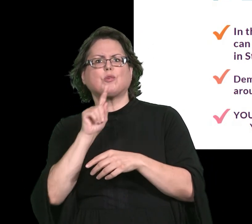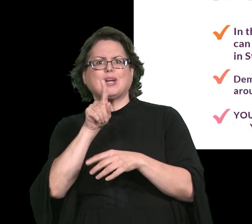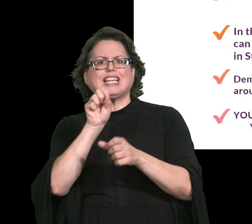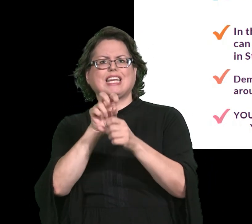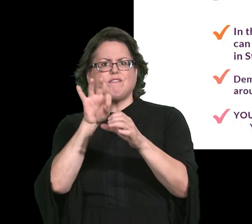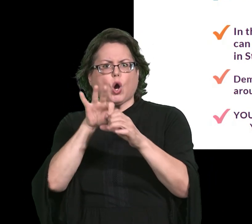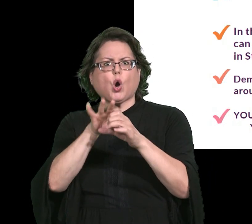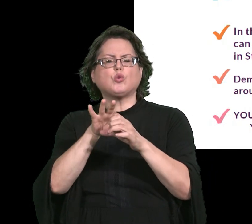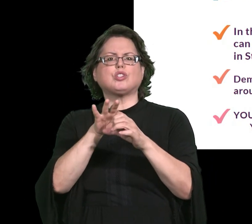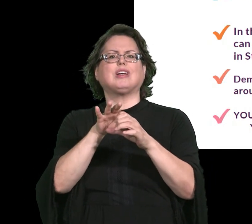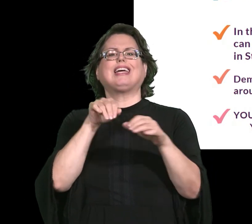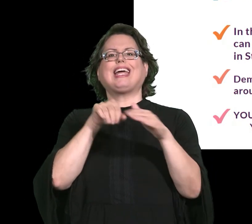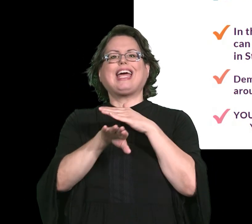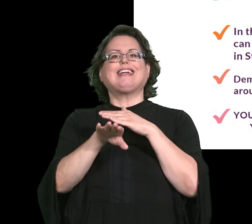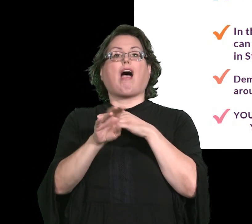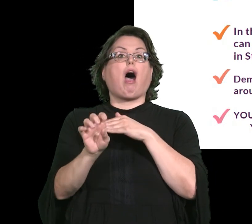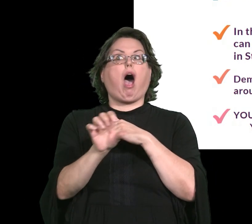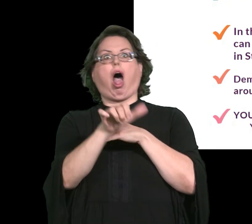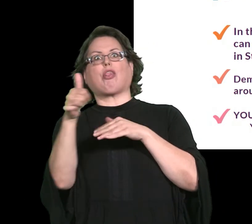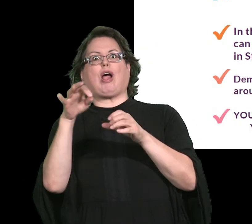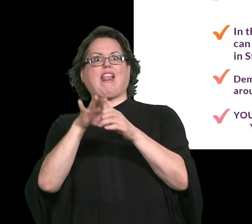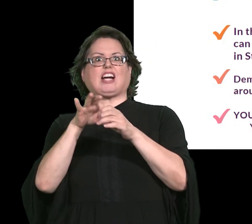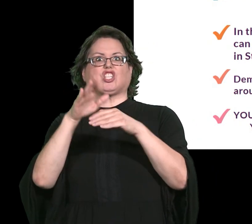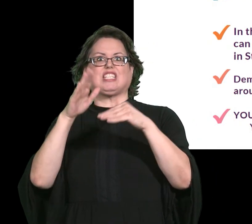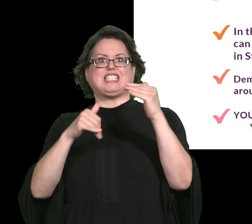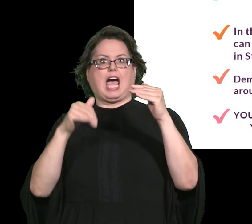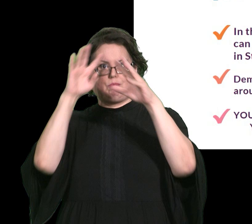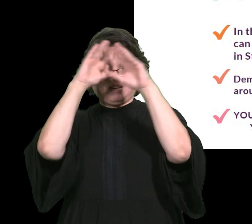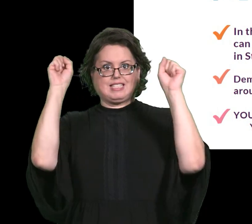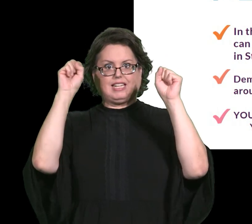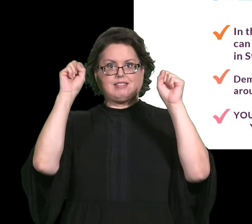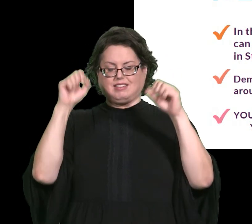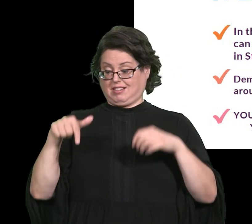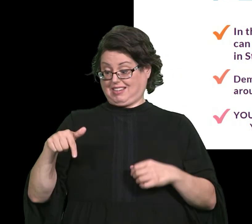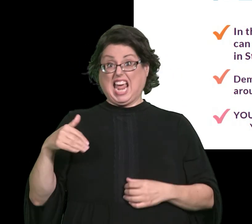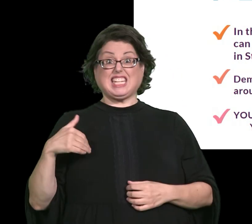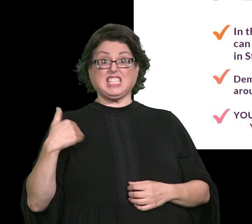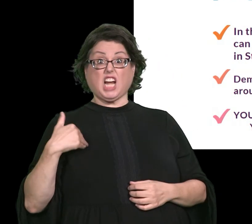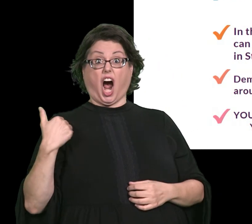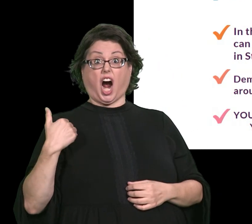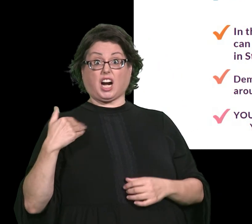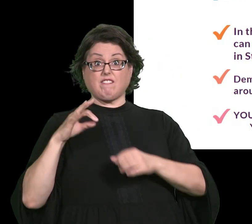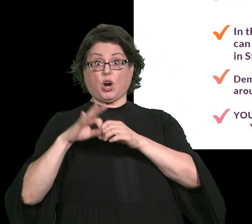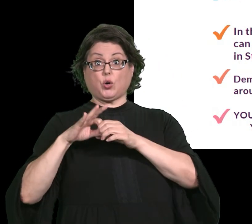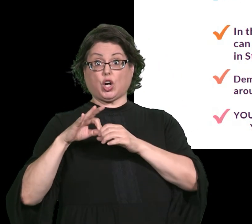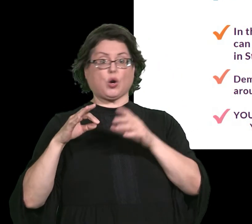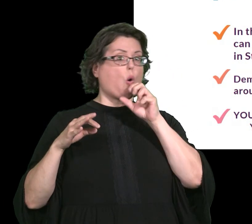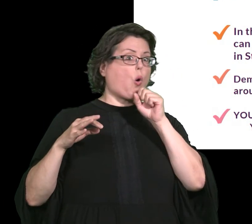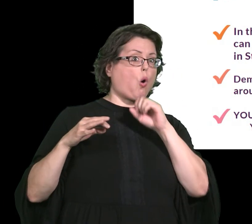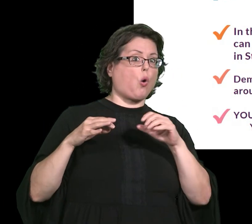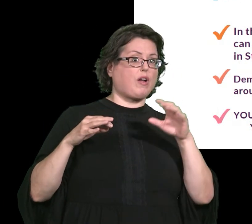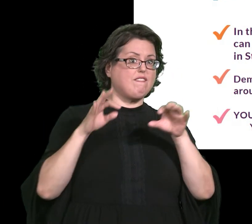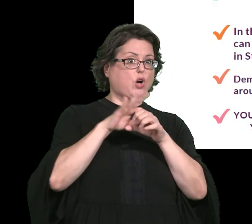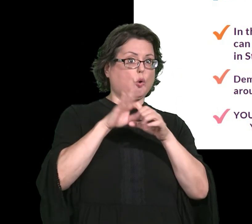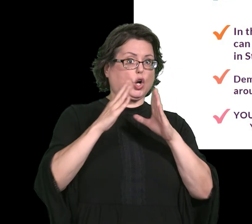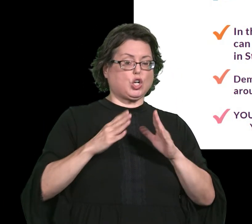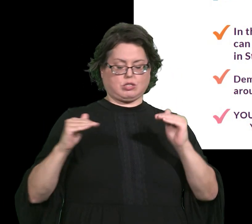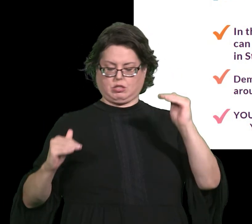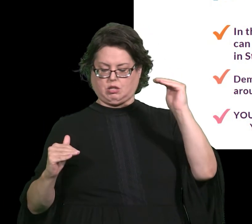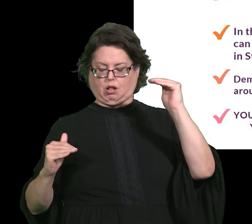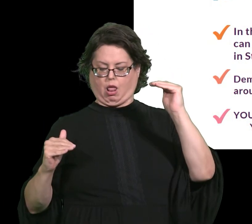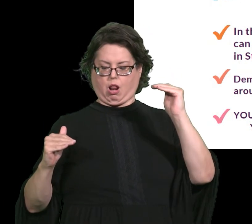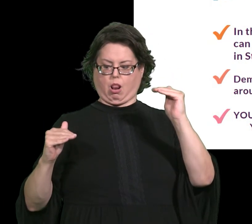election. Younger voters will soon outnumber the older voters who vote in every election. You will be